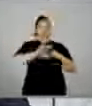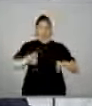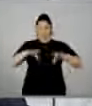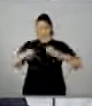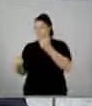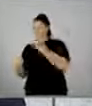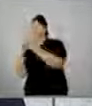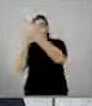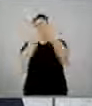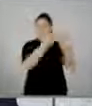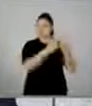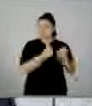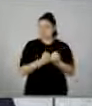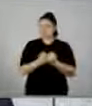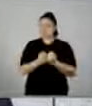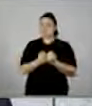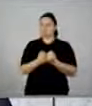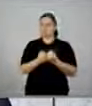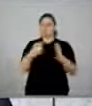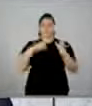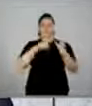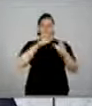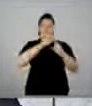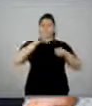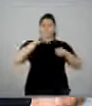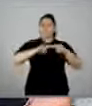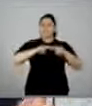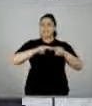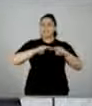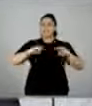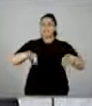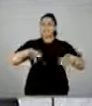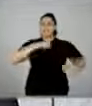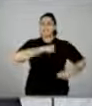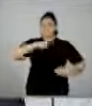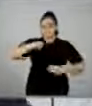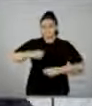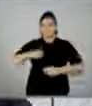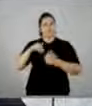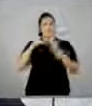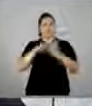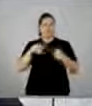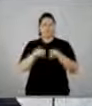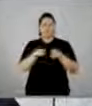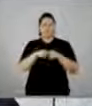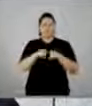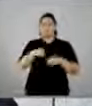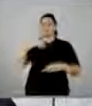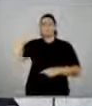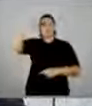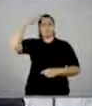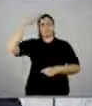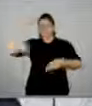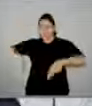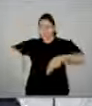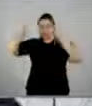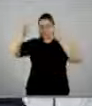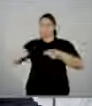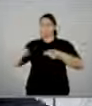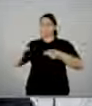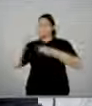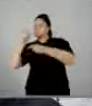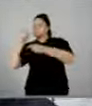Defence Force, and when it comes to supporting those quarantine arrangements. In New South Wales, they've operated hotel quarantine at triple the